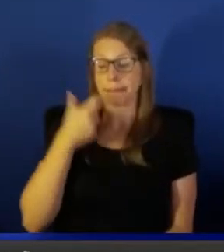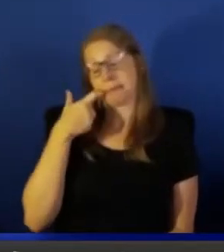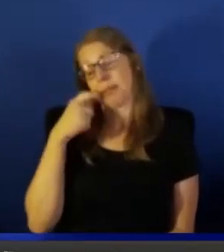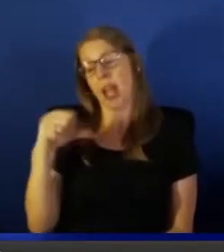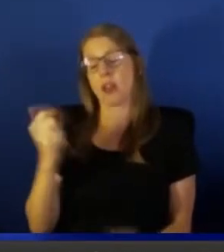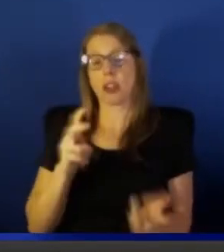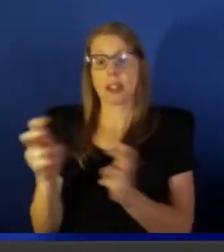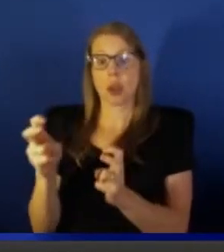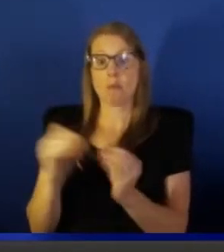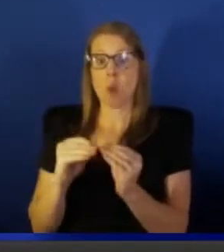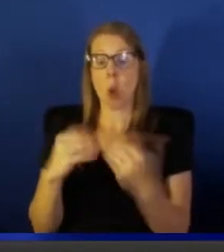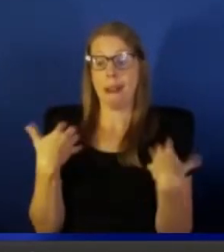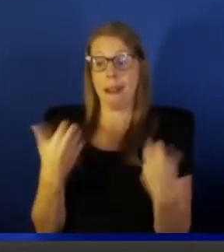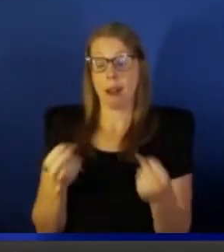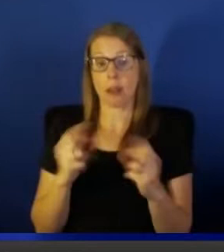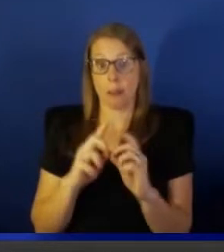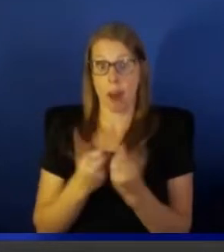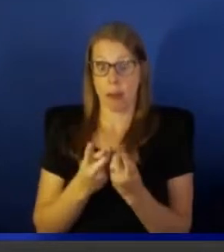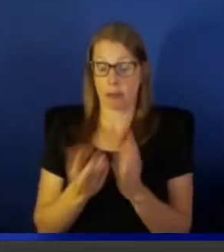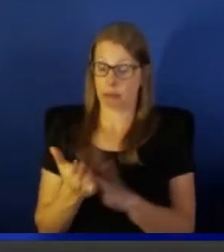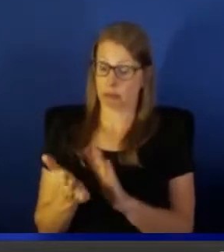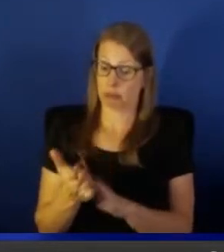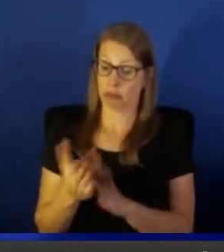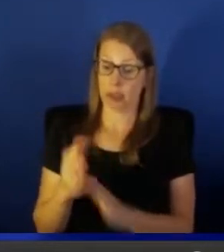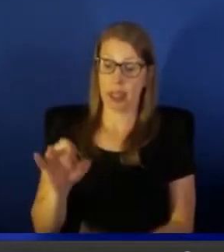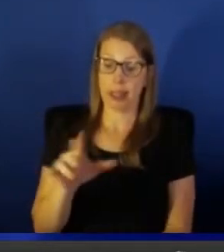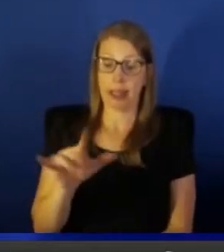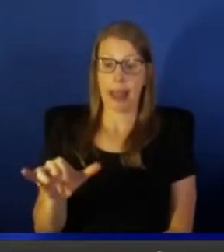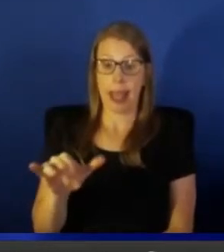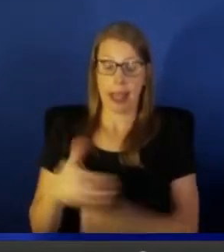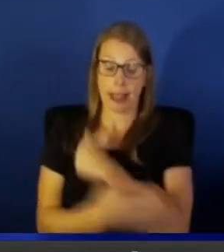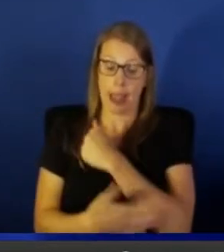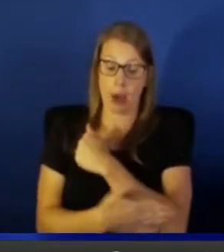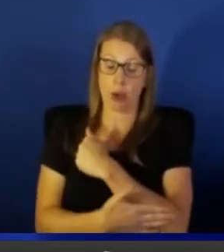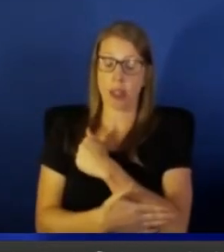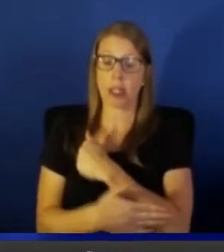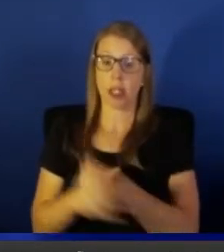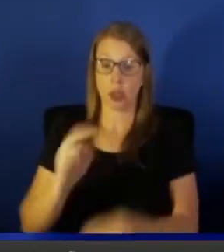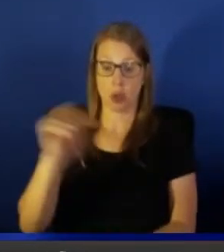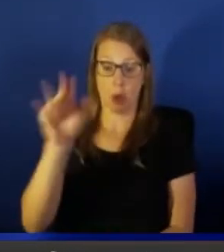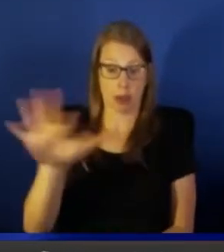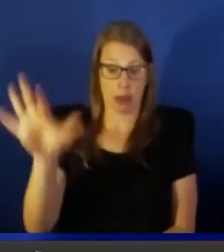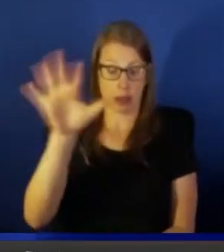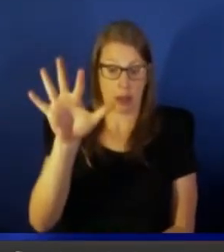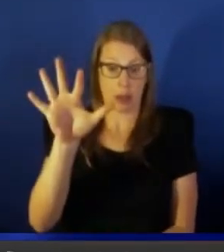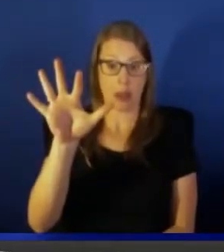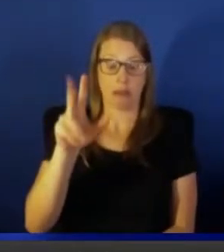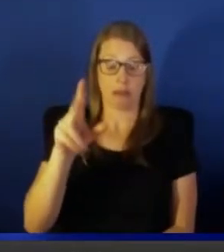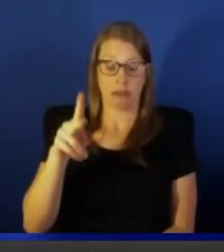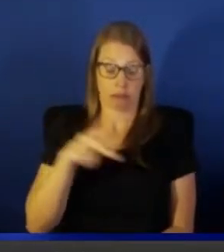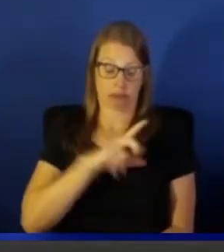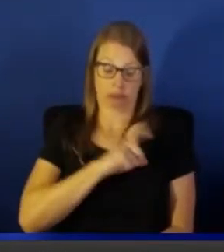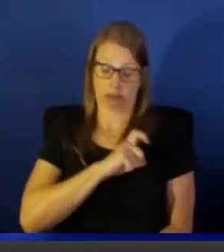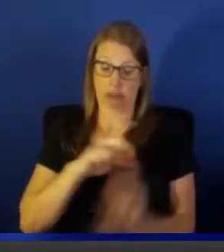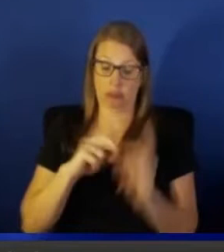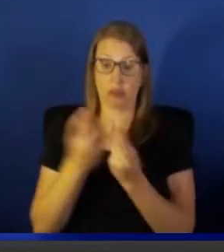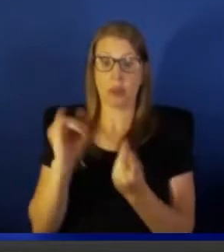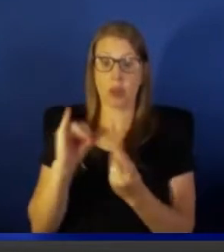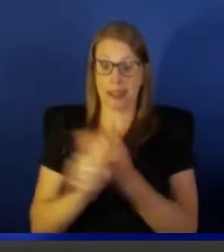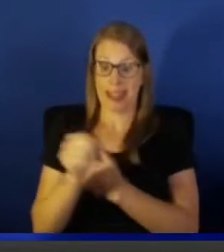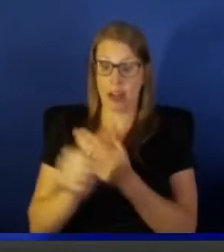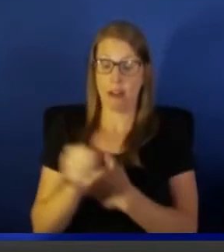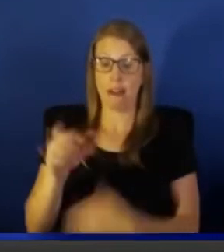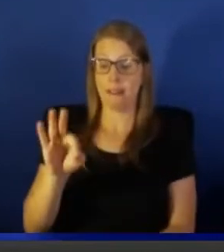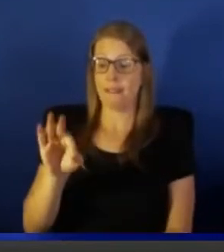health departments, and I give credit to the Clay County Health Department, the Clay County Sheriff up in the Northland, that are spending more time talking about dangers of even fentanyl